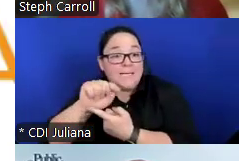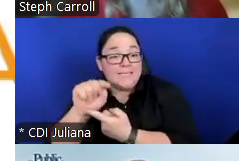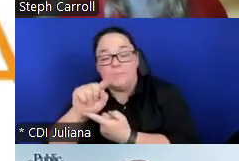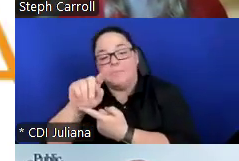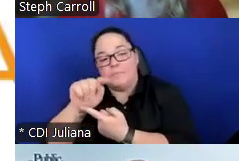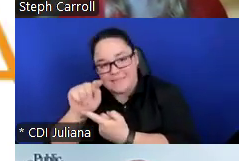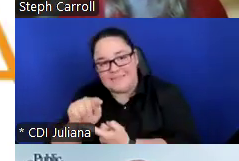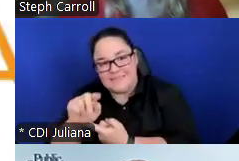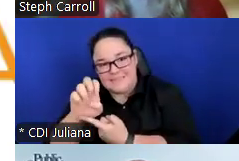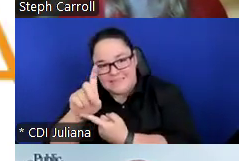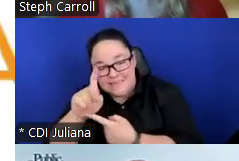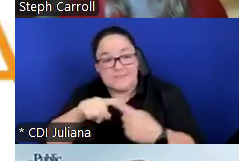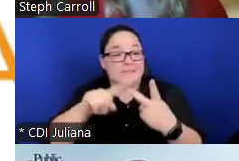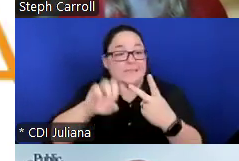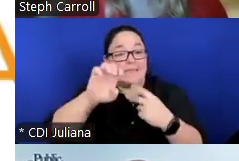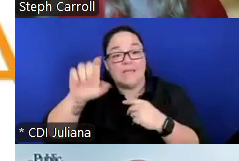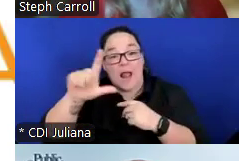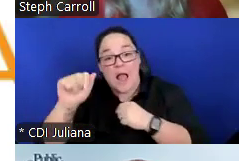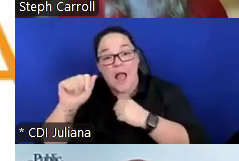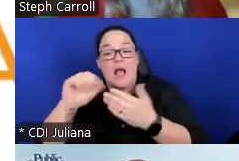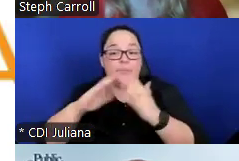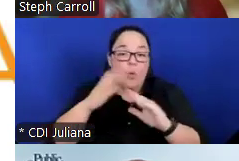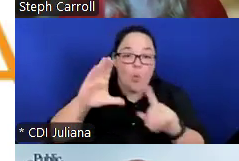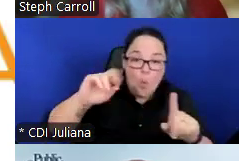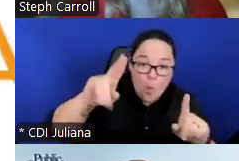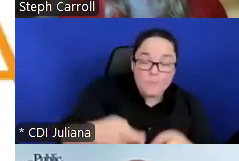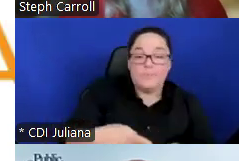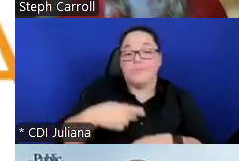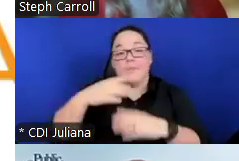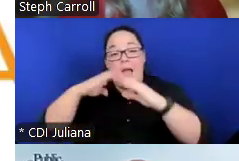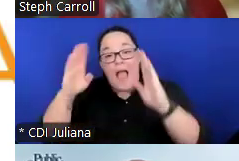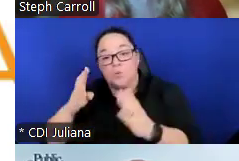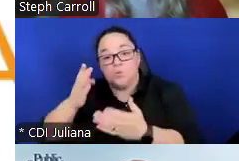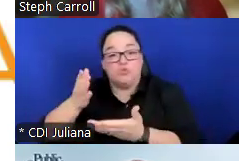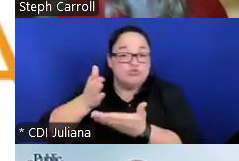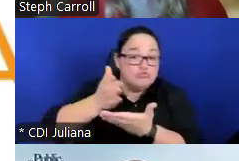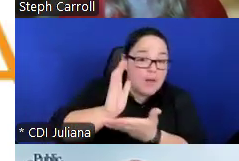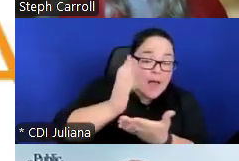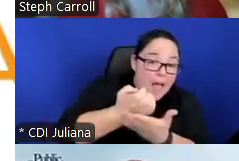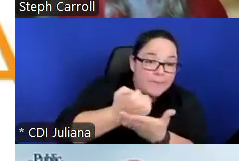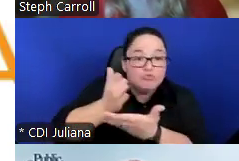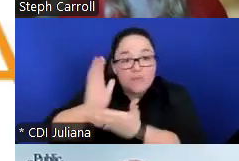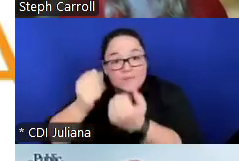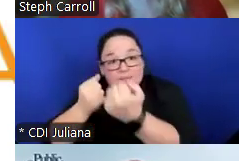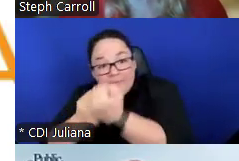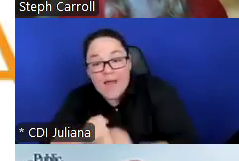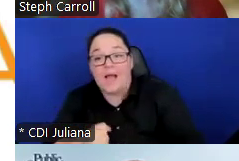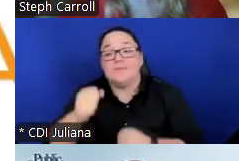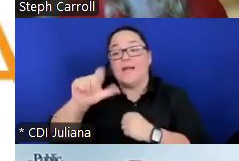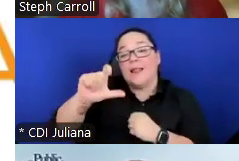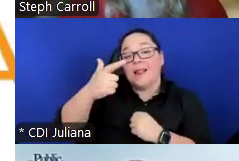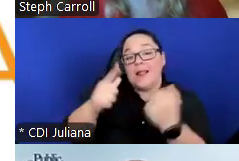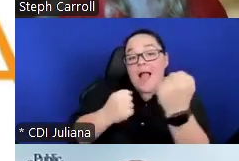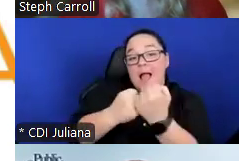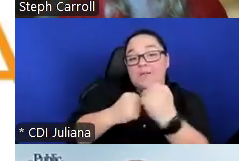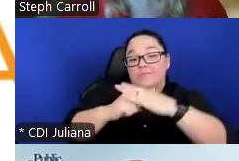Rights Advocates, the Legal Aid Foundation of Los Angeles, the National Housing Law